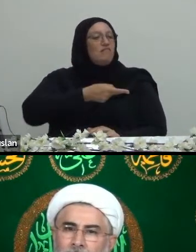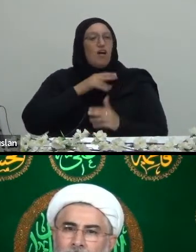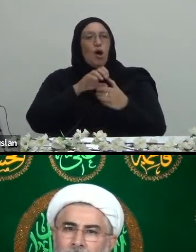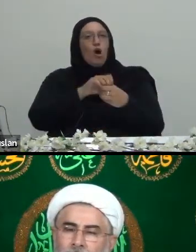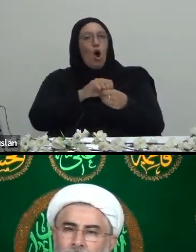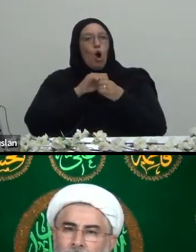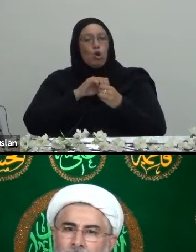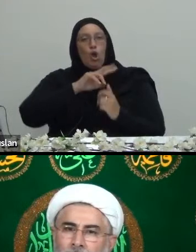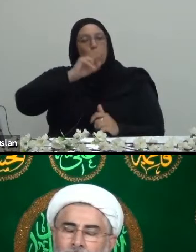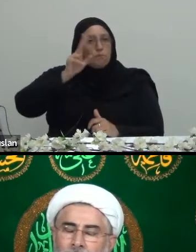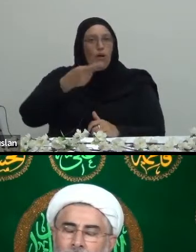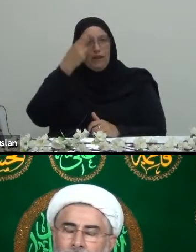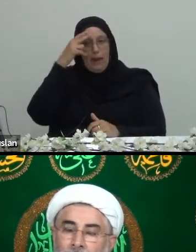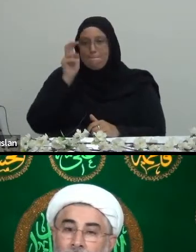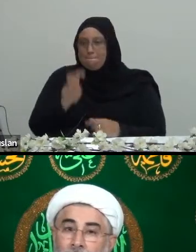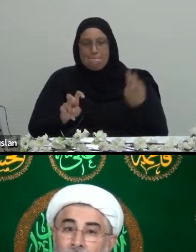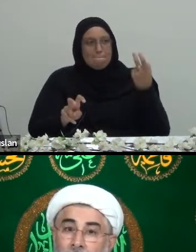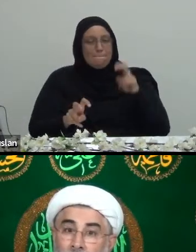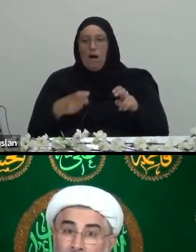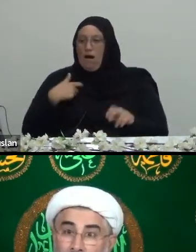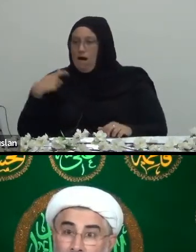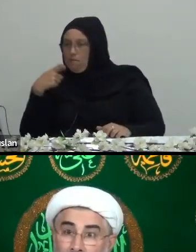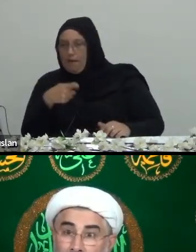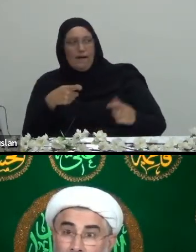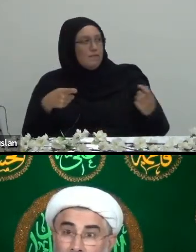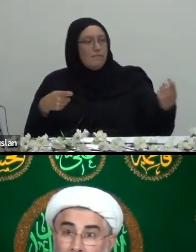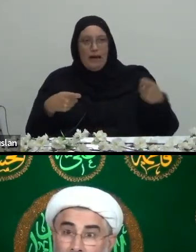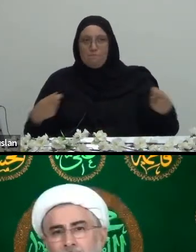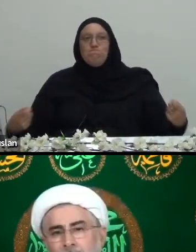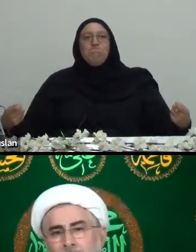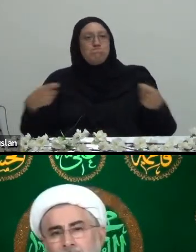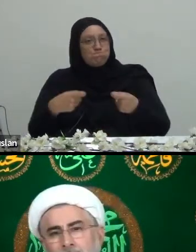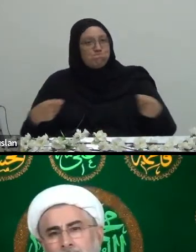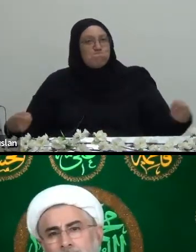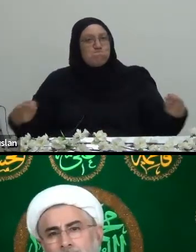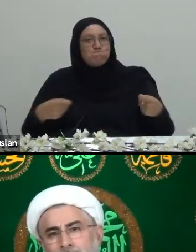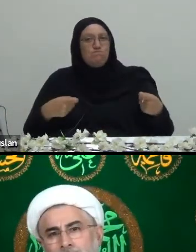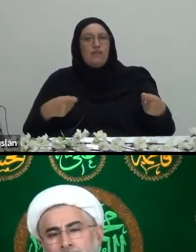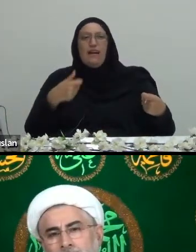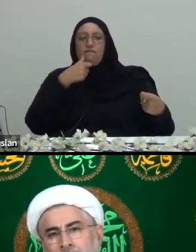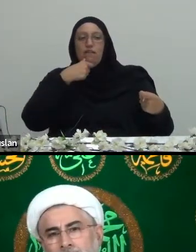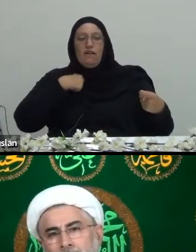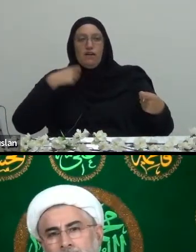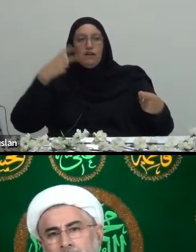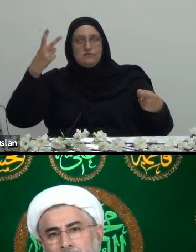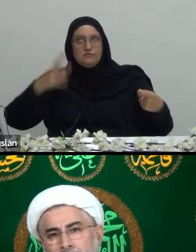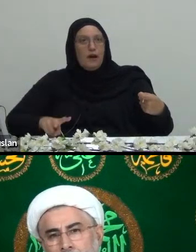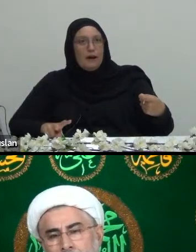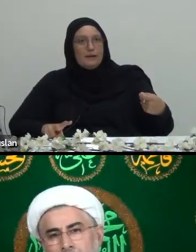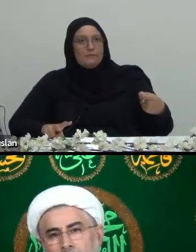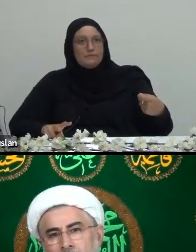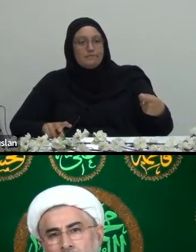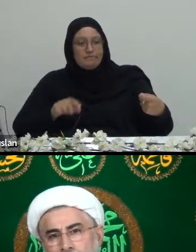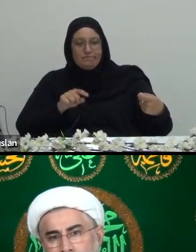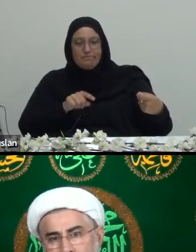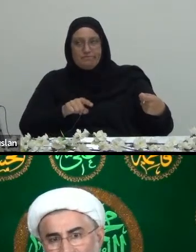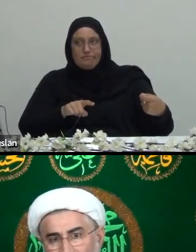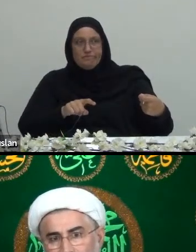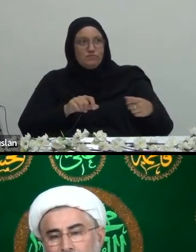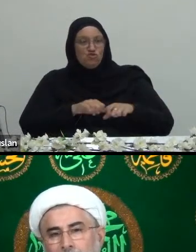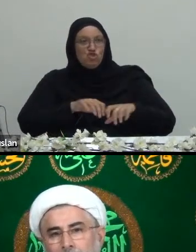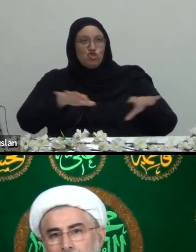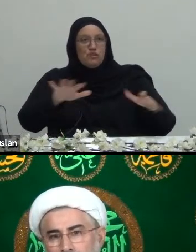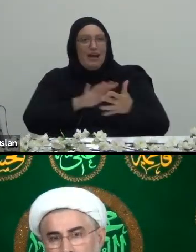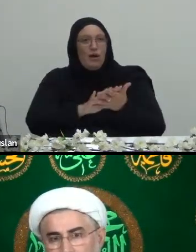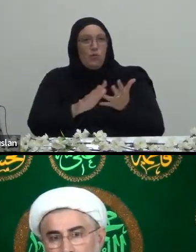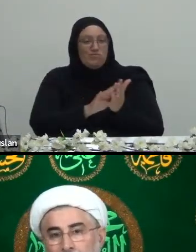it's been jointly invested into or jointly bought together, and I pass away. How is that then distributed? How